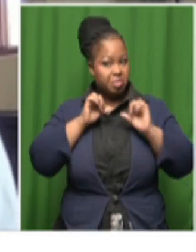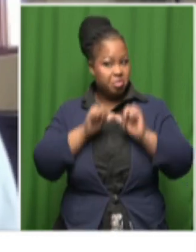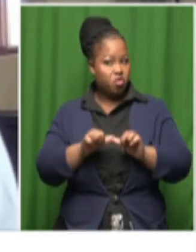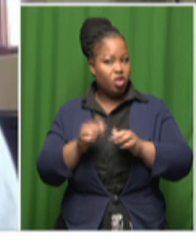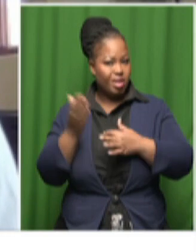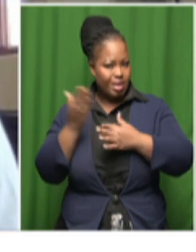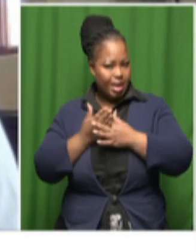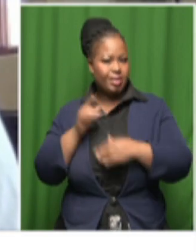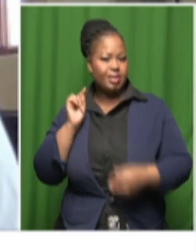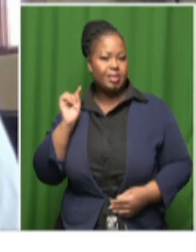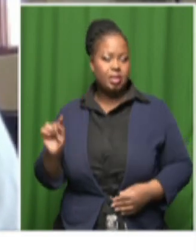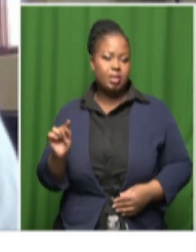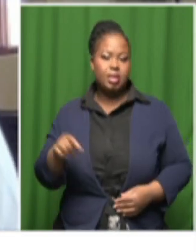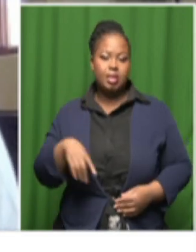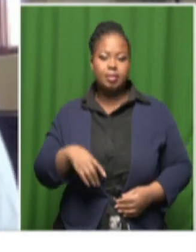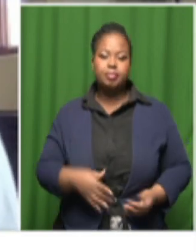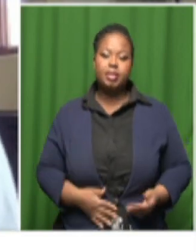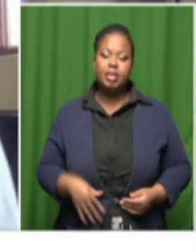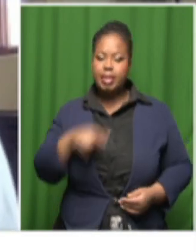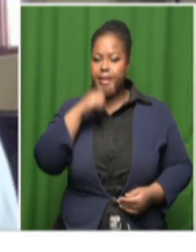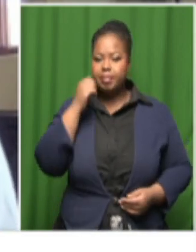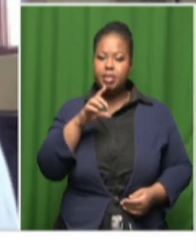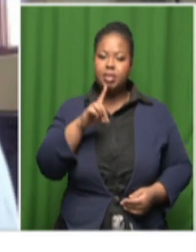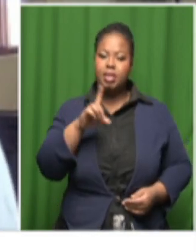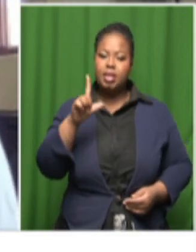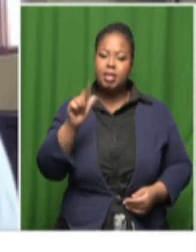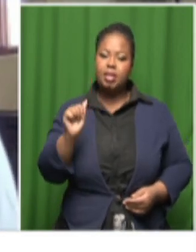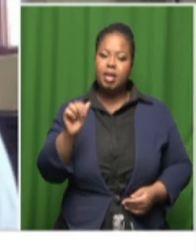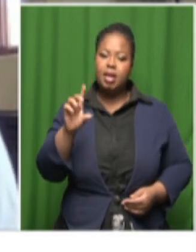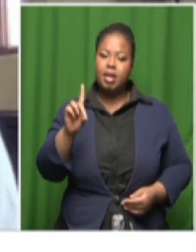was by called Ladla, known as Ladla itself,